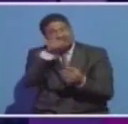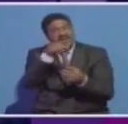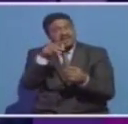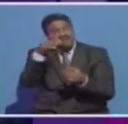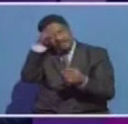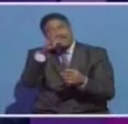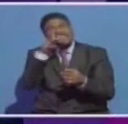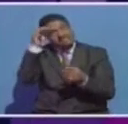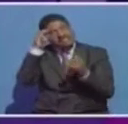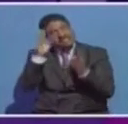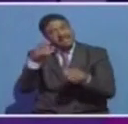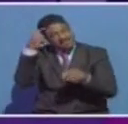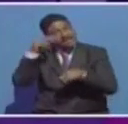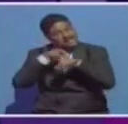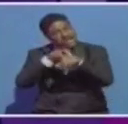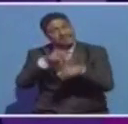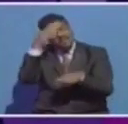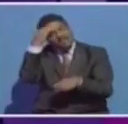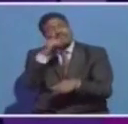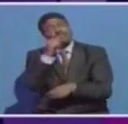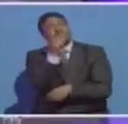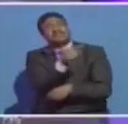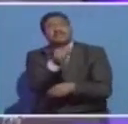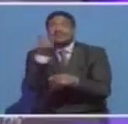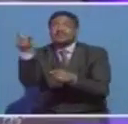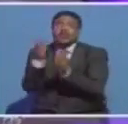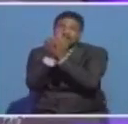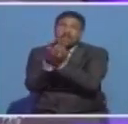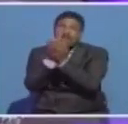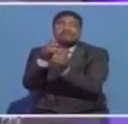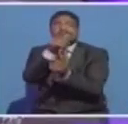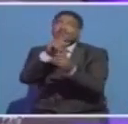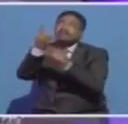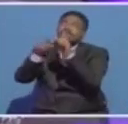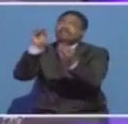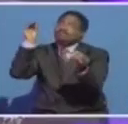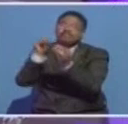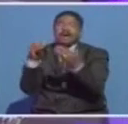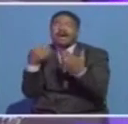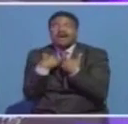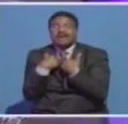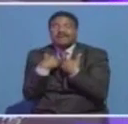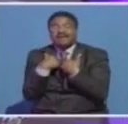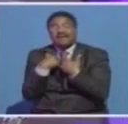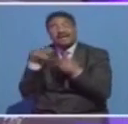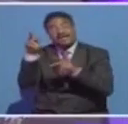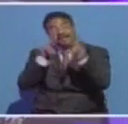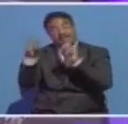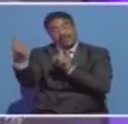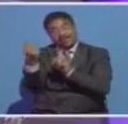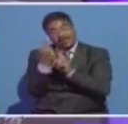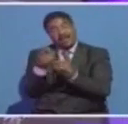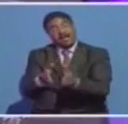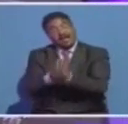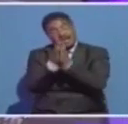funded and procured? Yeah, like I said earlier, people will come to ask DMMU for boats. For instance,